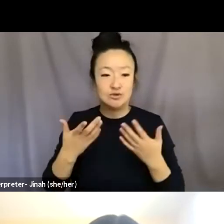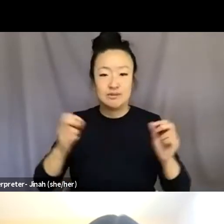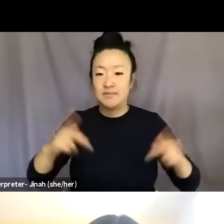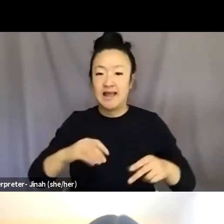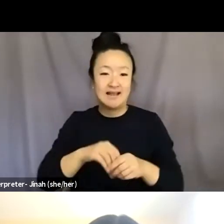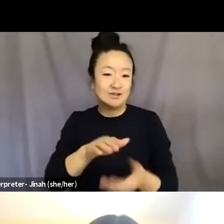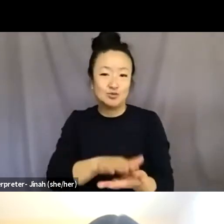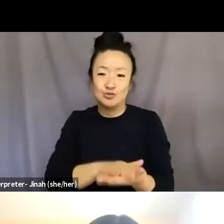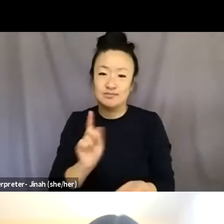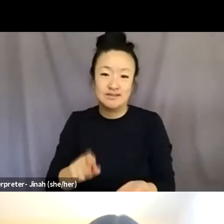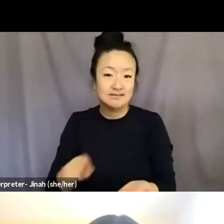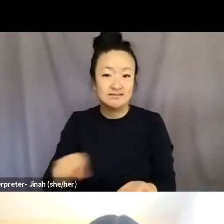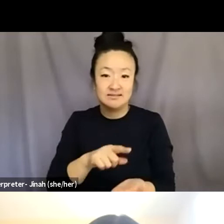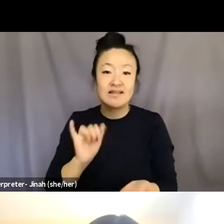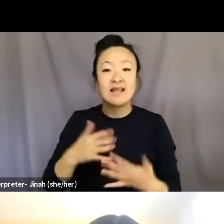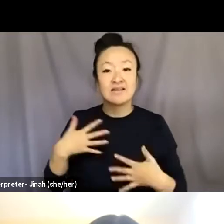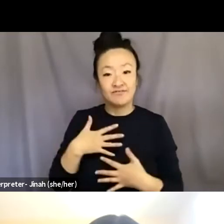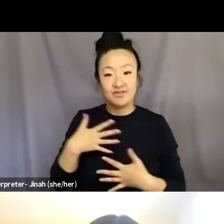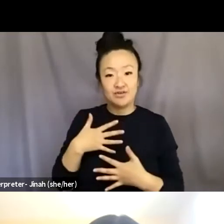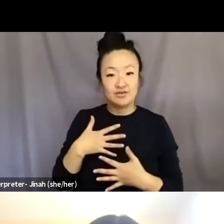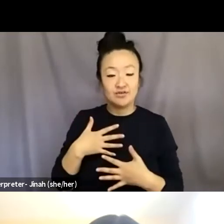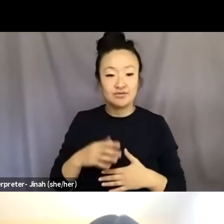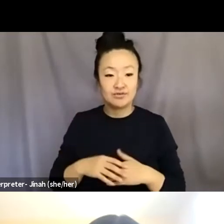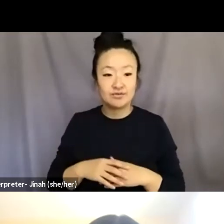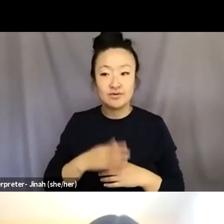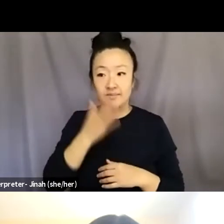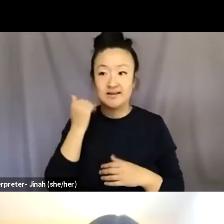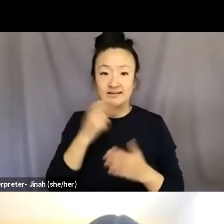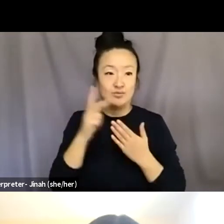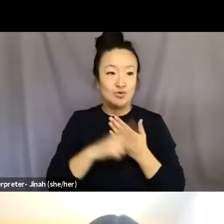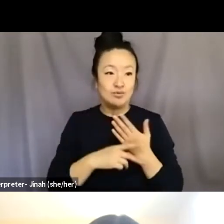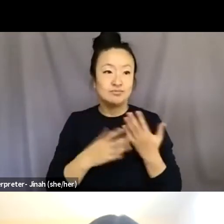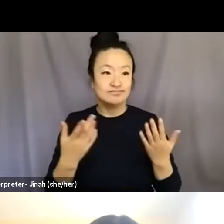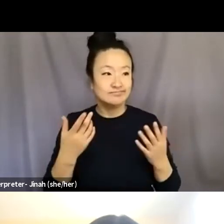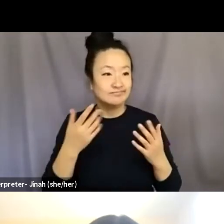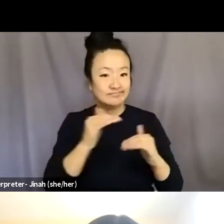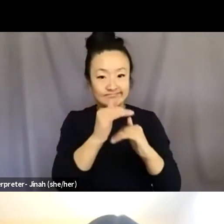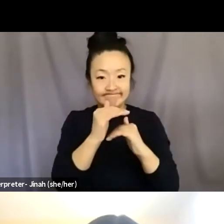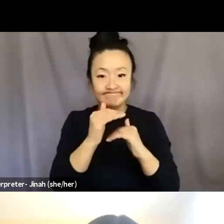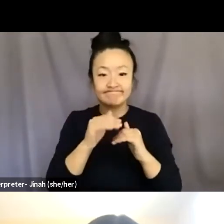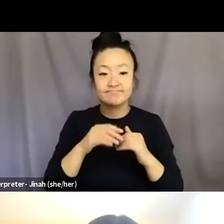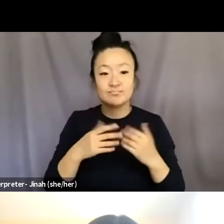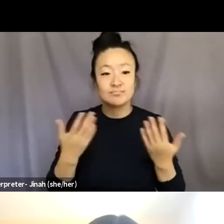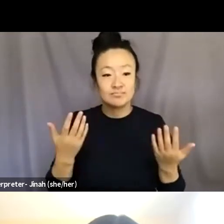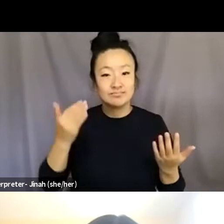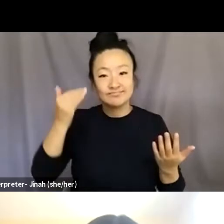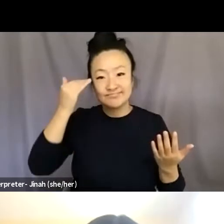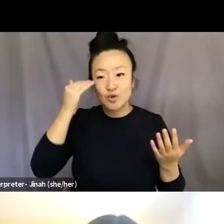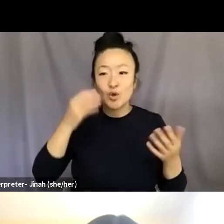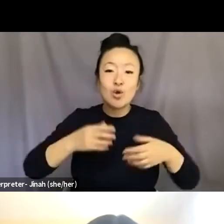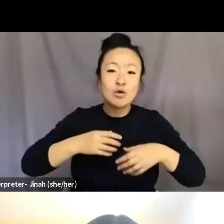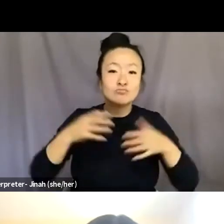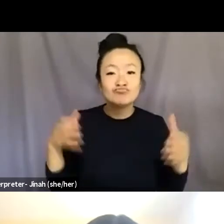school, and that's the fear that we have because of our programming as well with because making stuff together